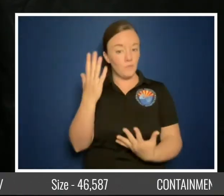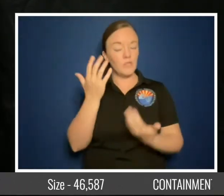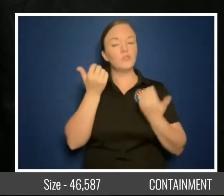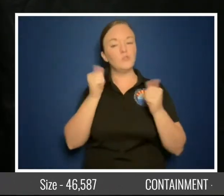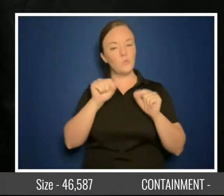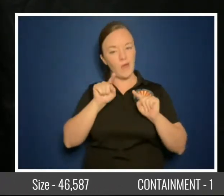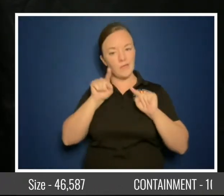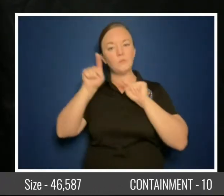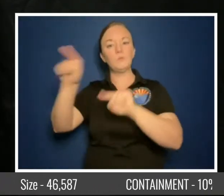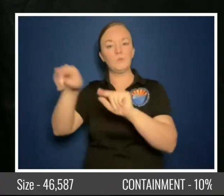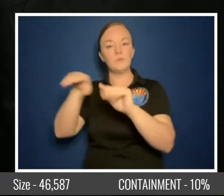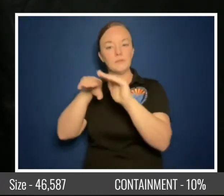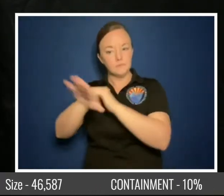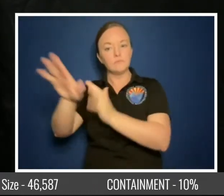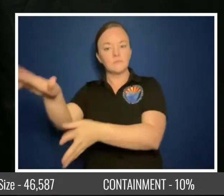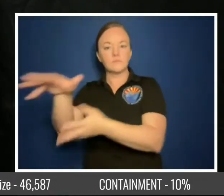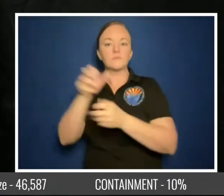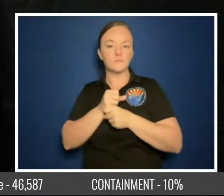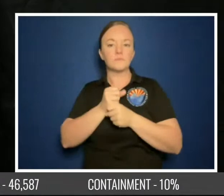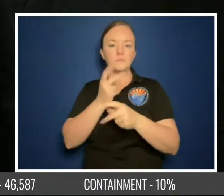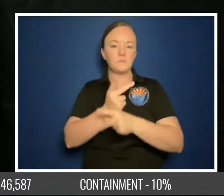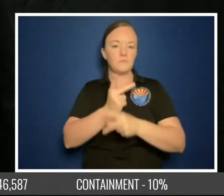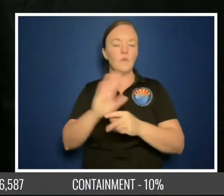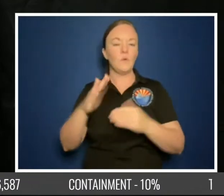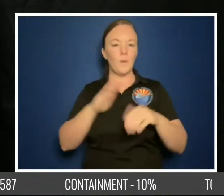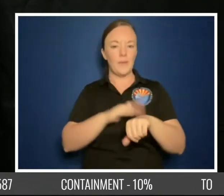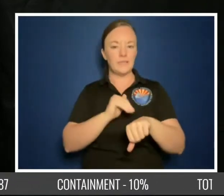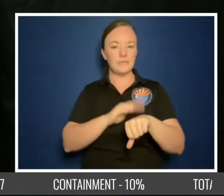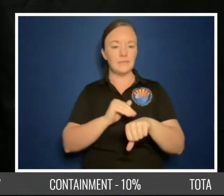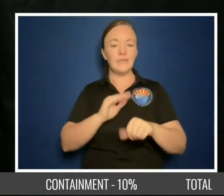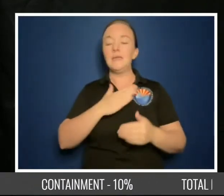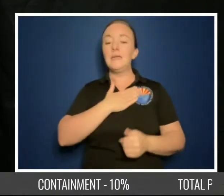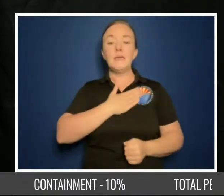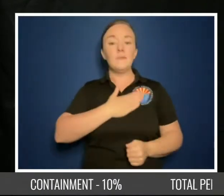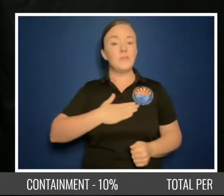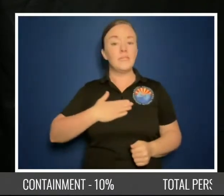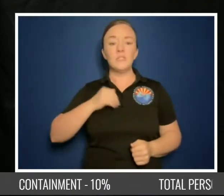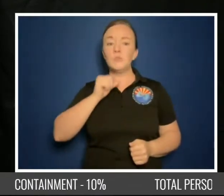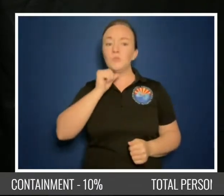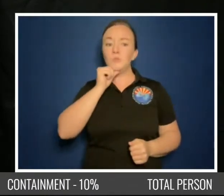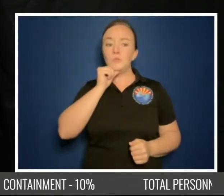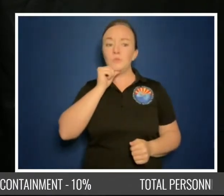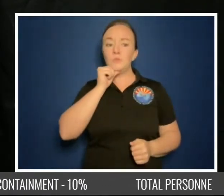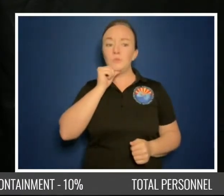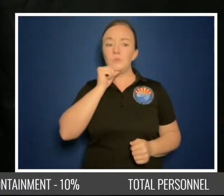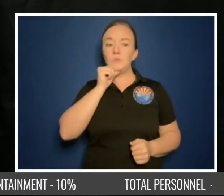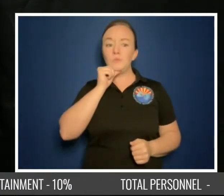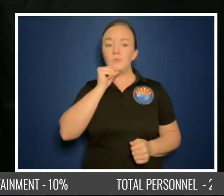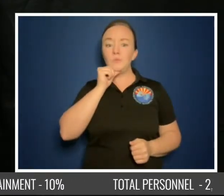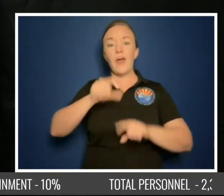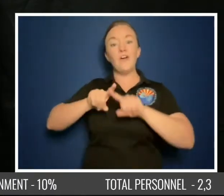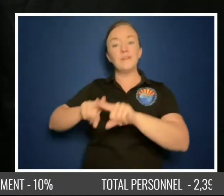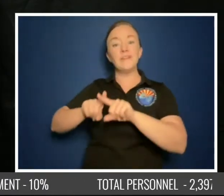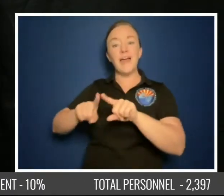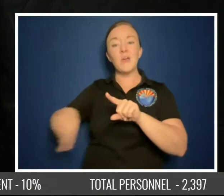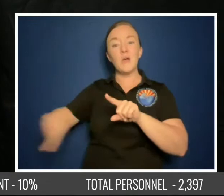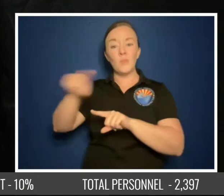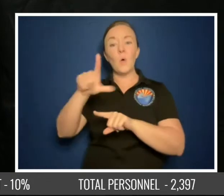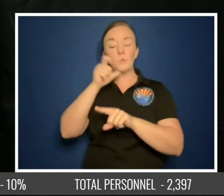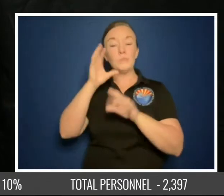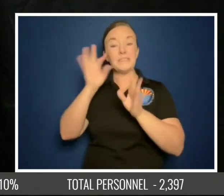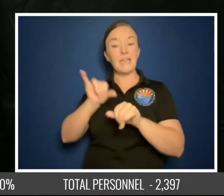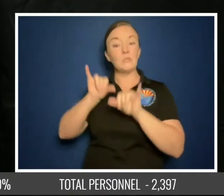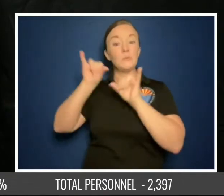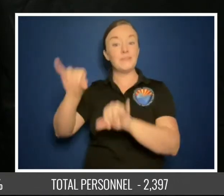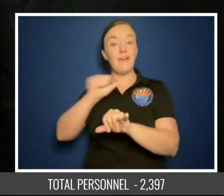be taken care of. Please do not rely on folks who have made a decision to stay behind to take care of your animals. Please contact